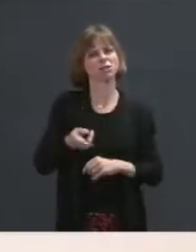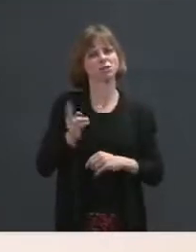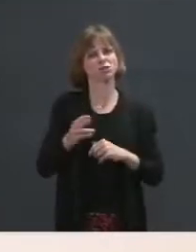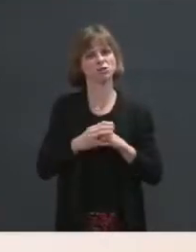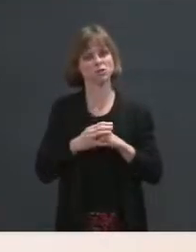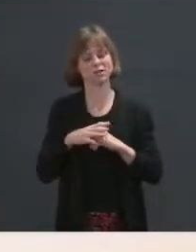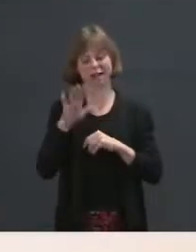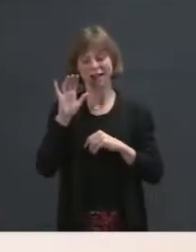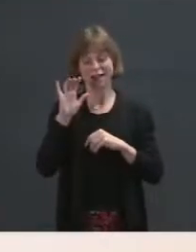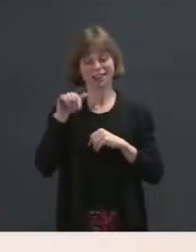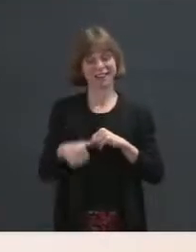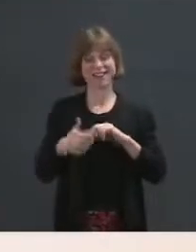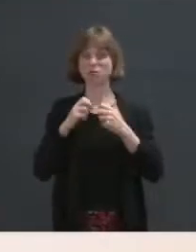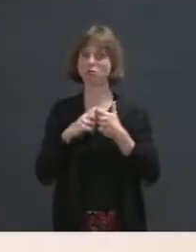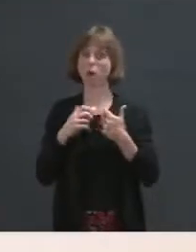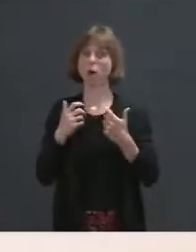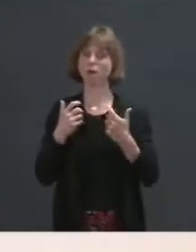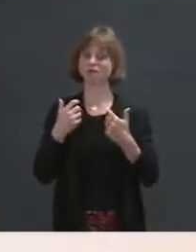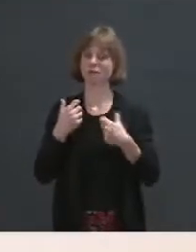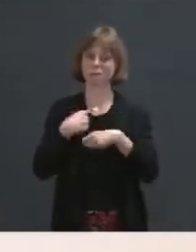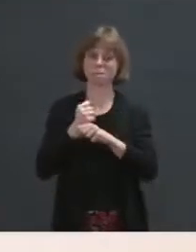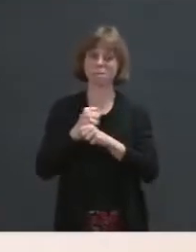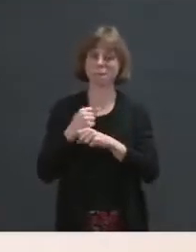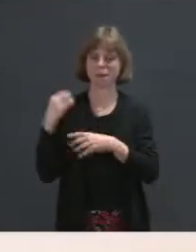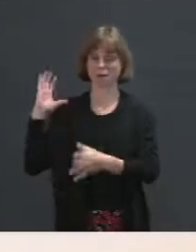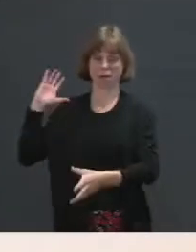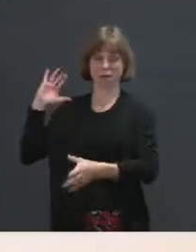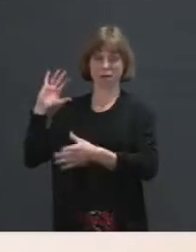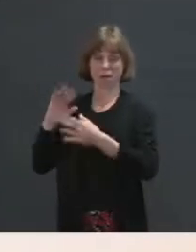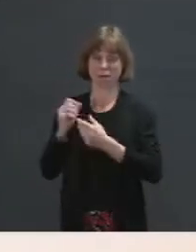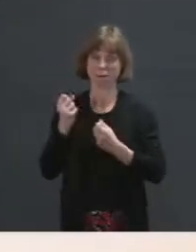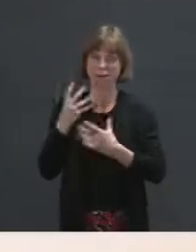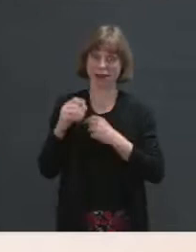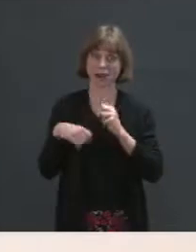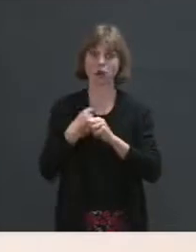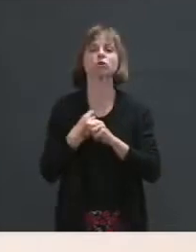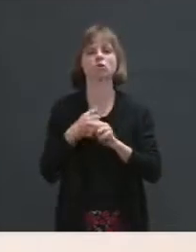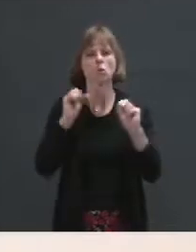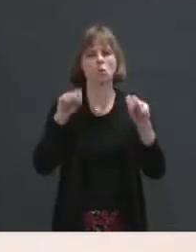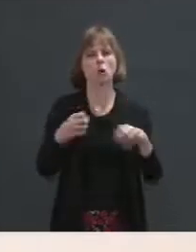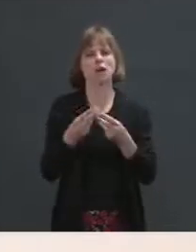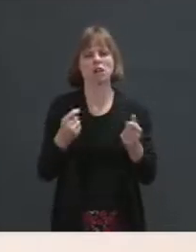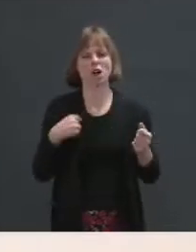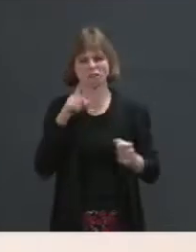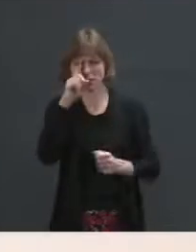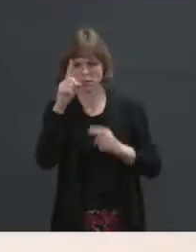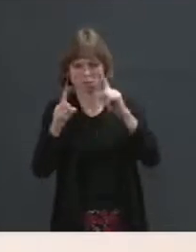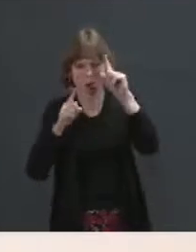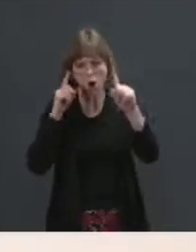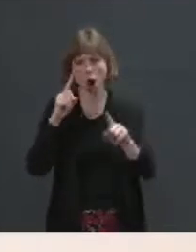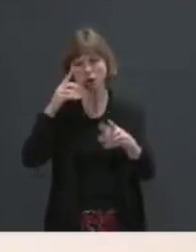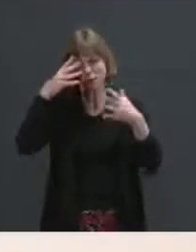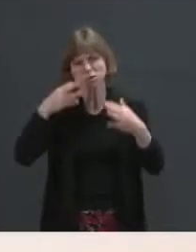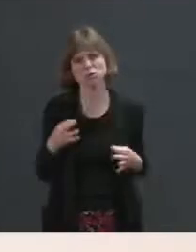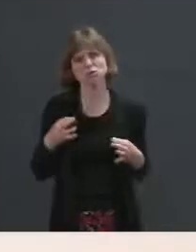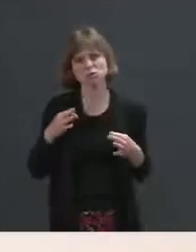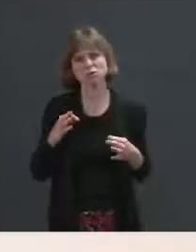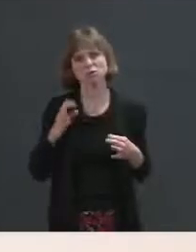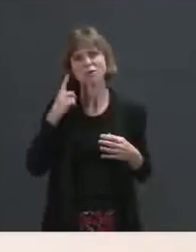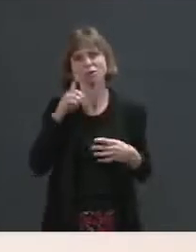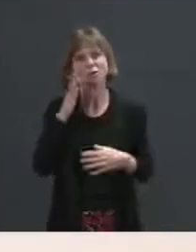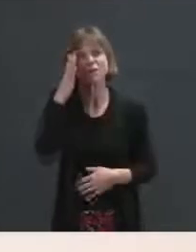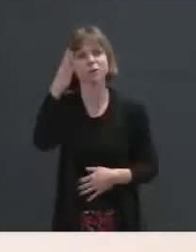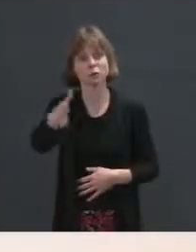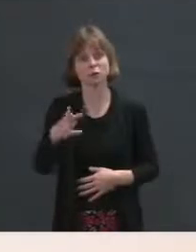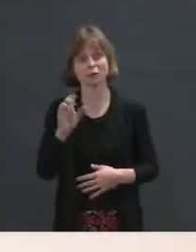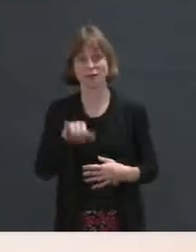decades in the making. We can solve it by making smart investments that are long-term in nature, that reach families and workers in all of America. Thank